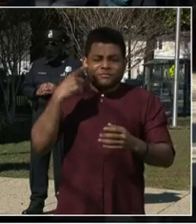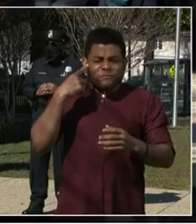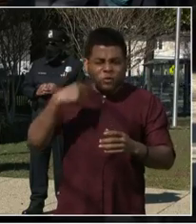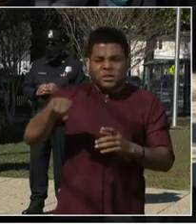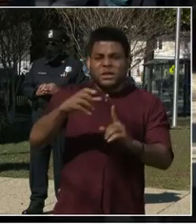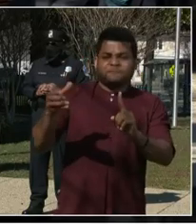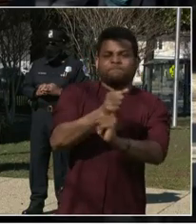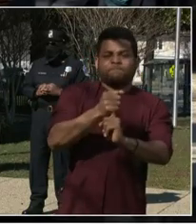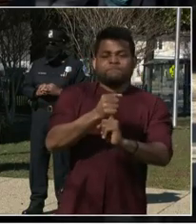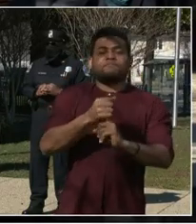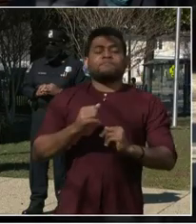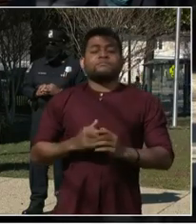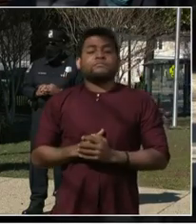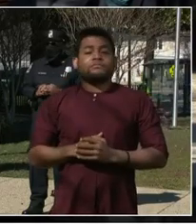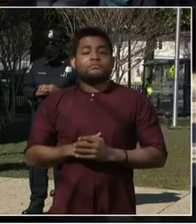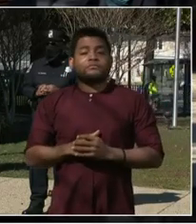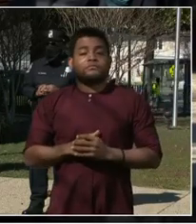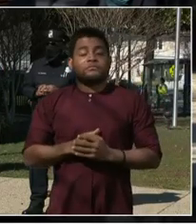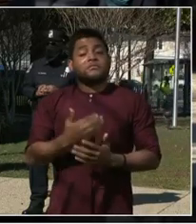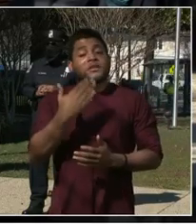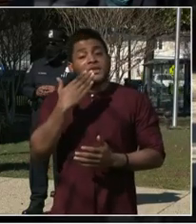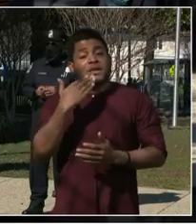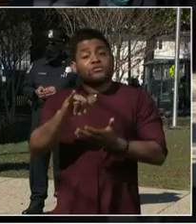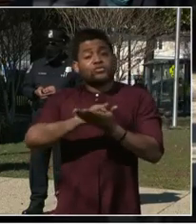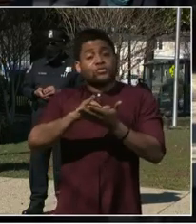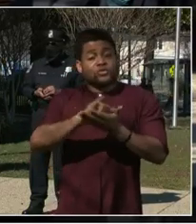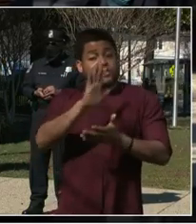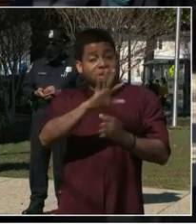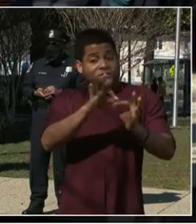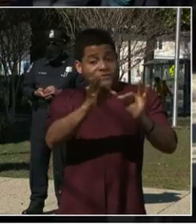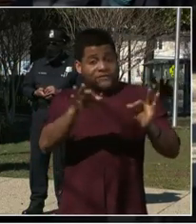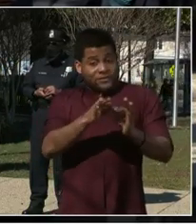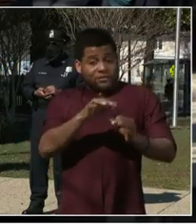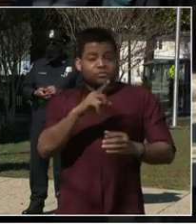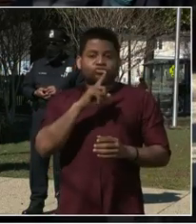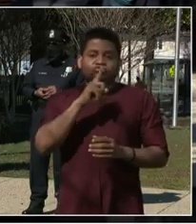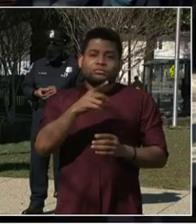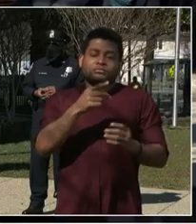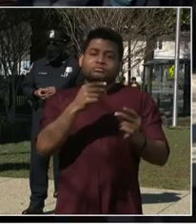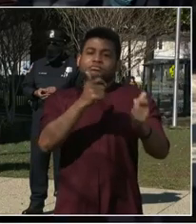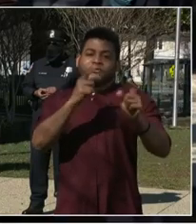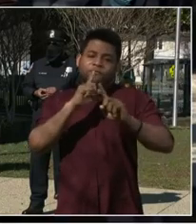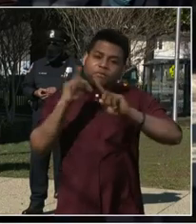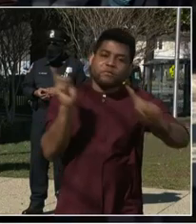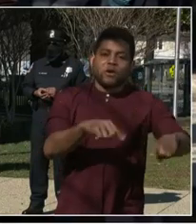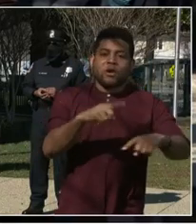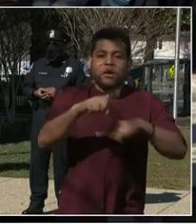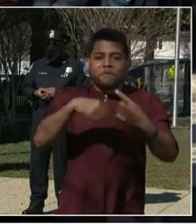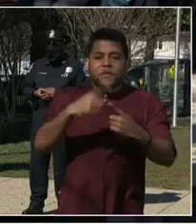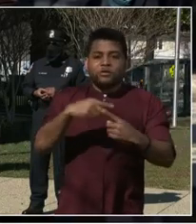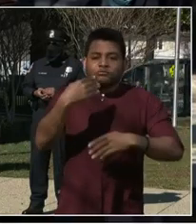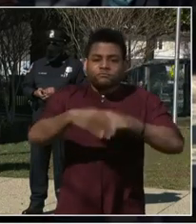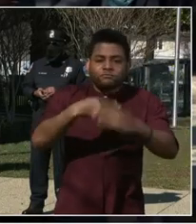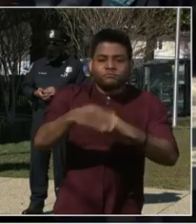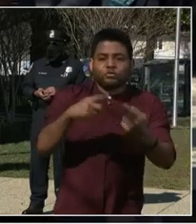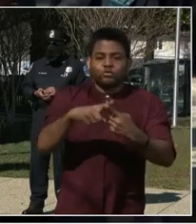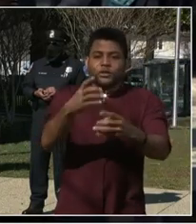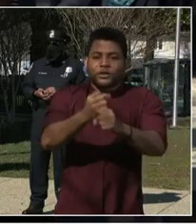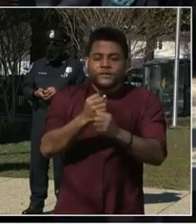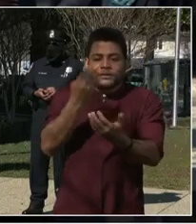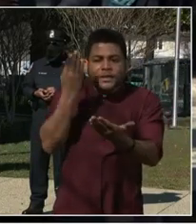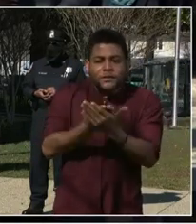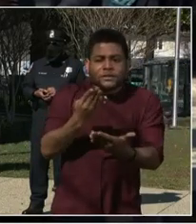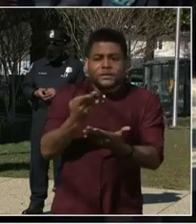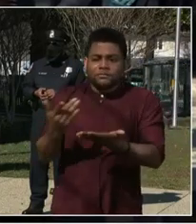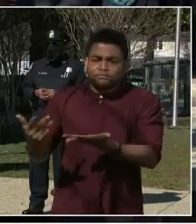the ATF New York Field Division for their quick response and support by expediting the process of recovering ballistic evidence, which was